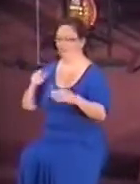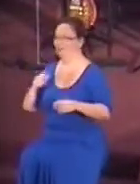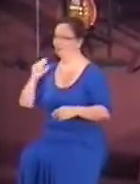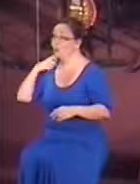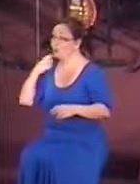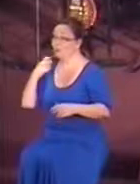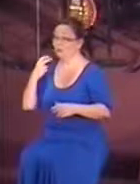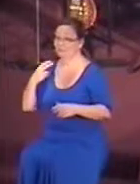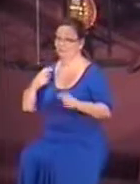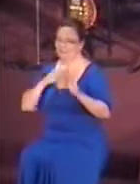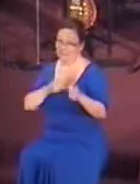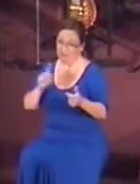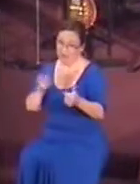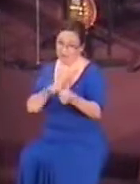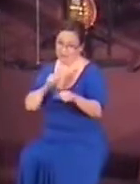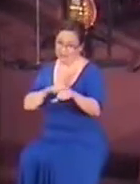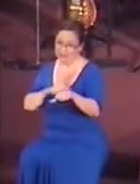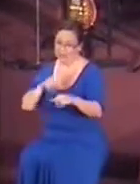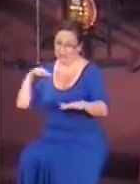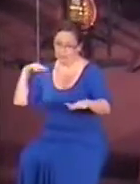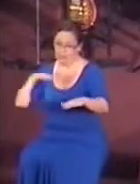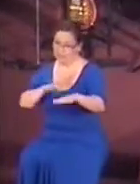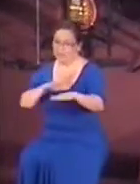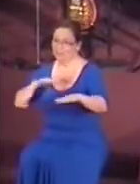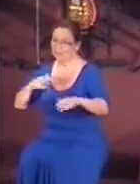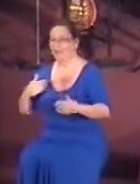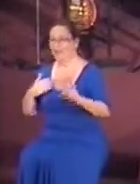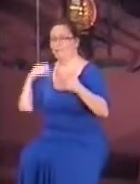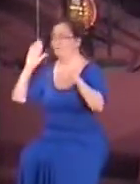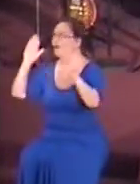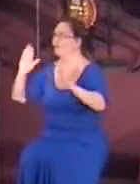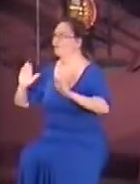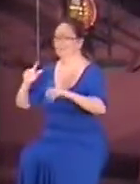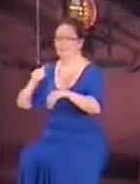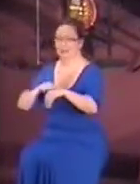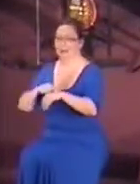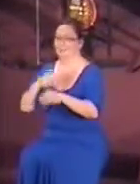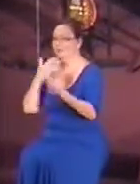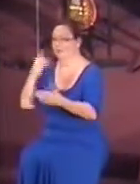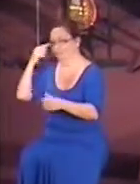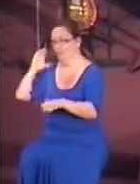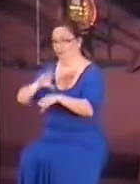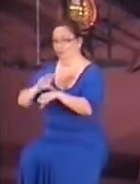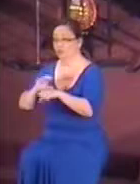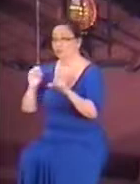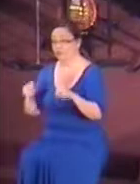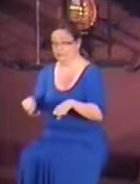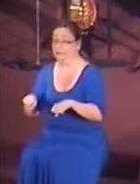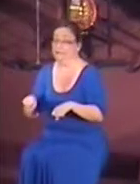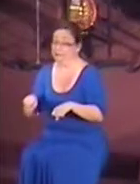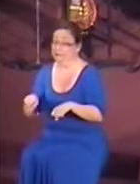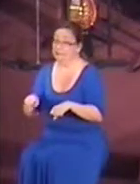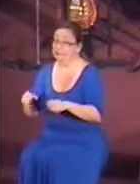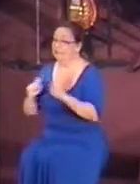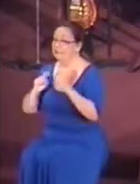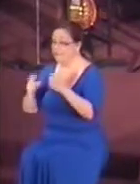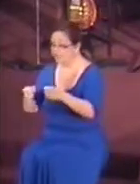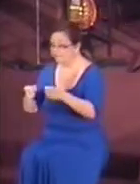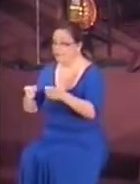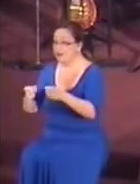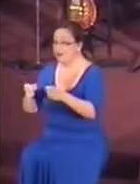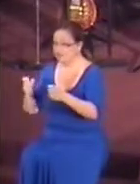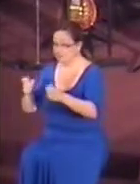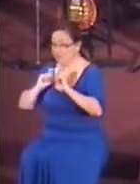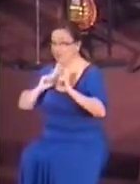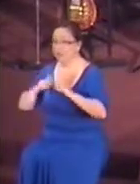to give her her first time at the beach, and we did have a wonderful time. We are so thankful for the church being able to give us an opportunity to